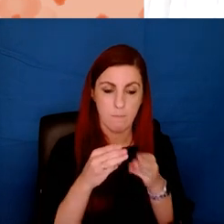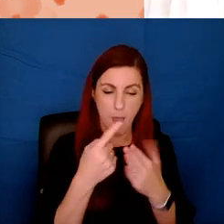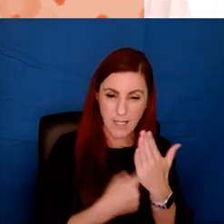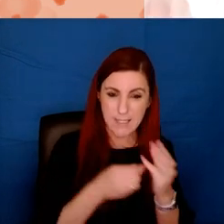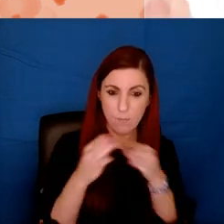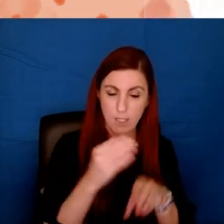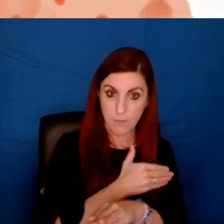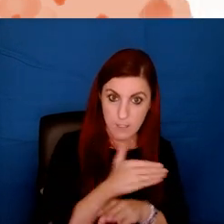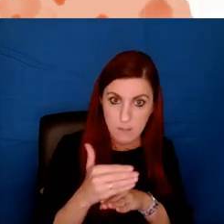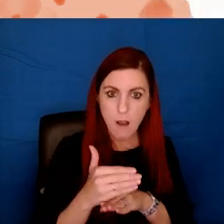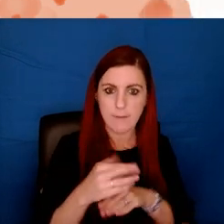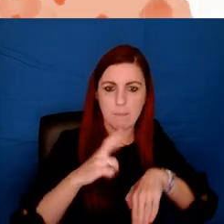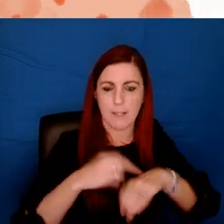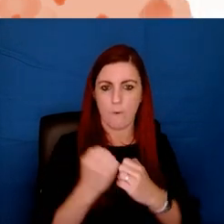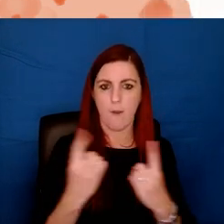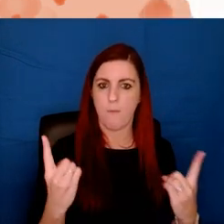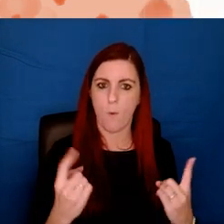start.